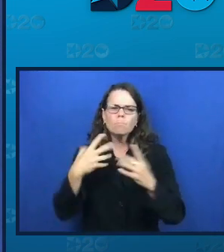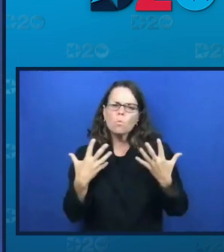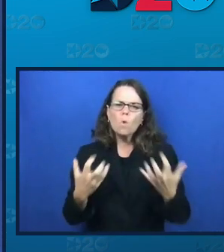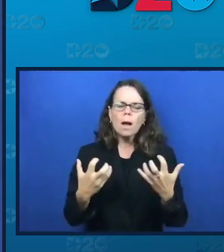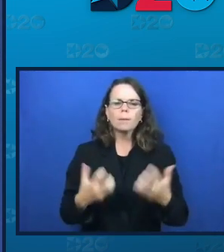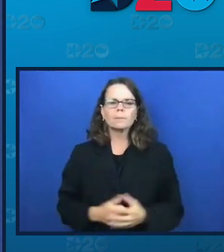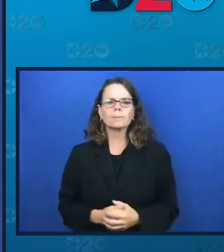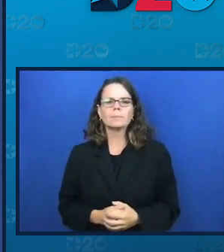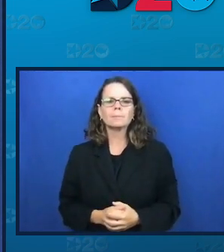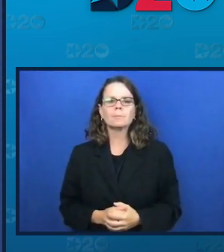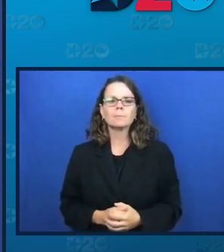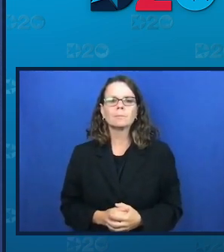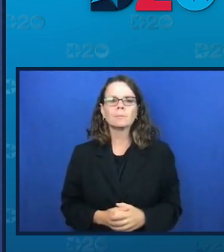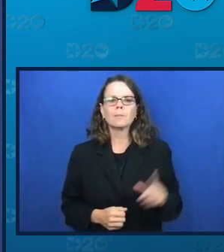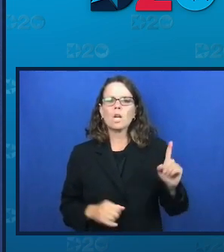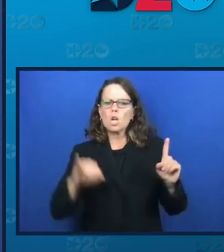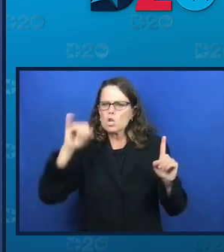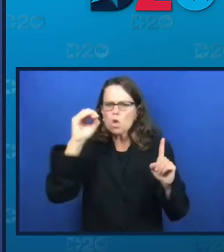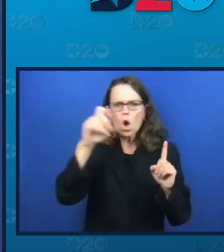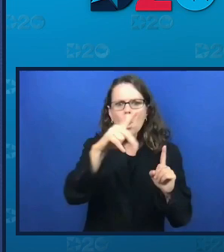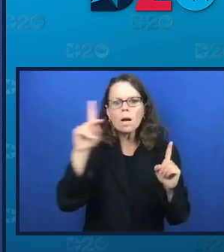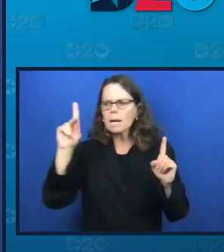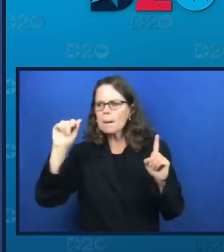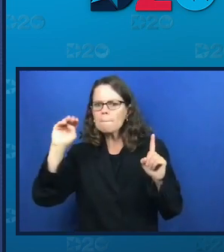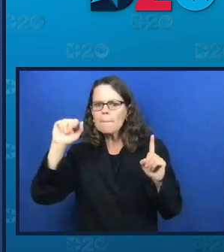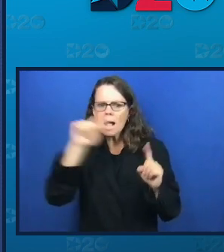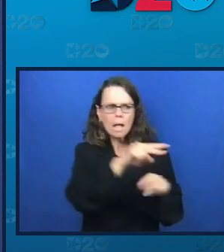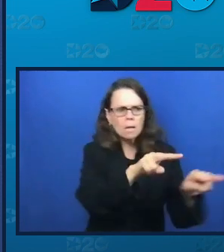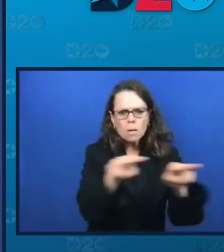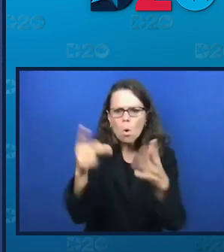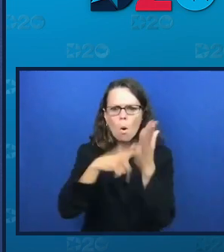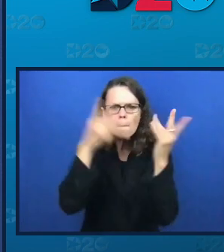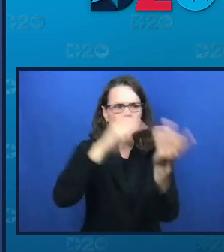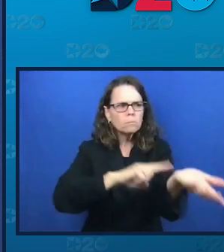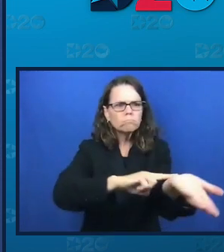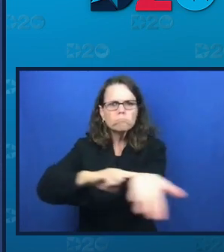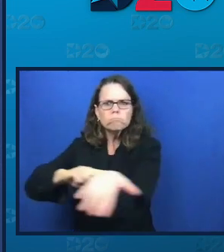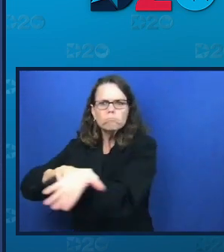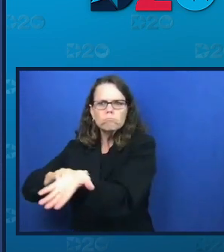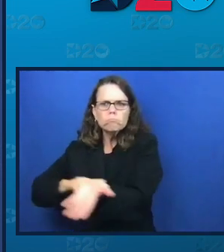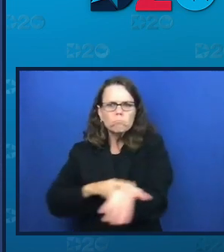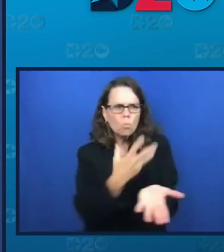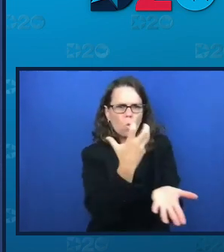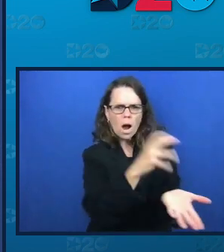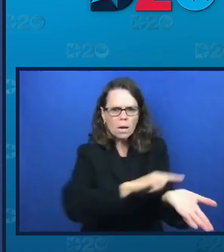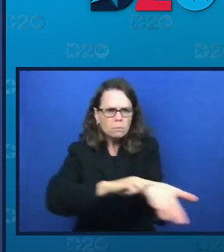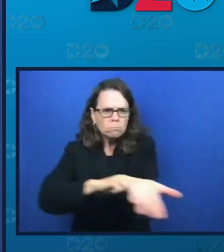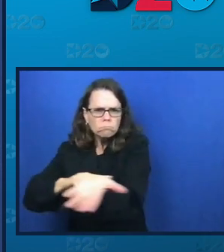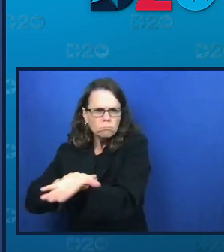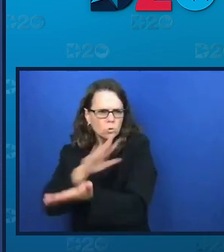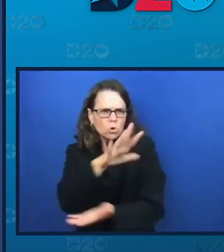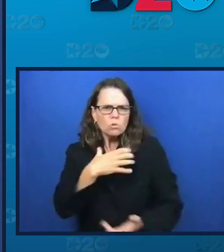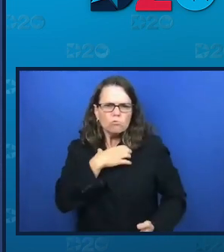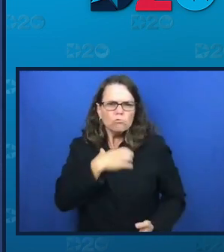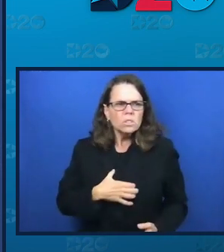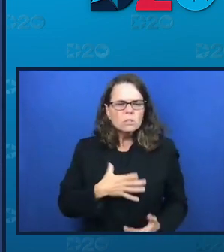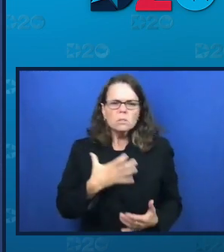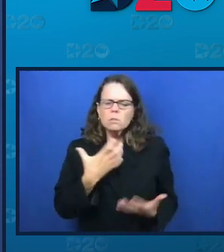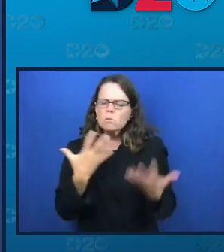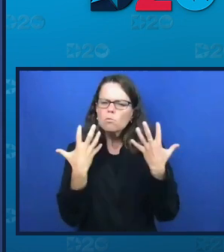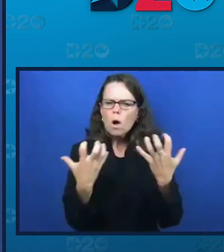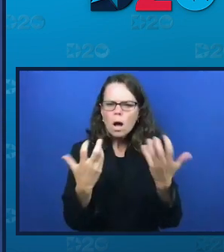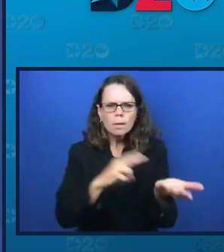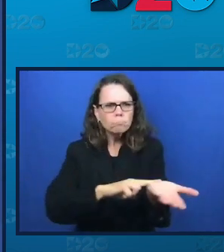ideas and their urgency into the campaign that they're running and the administration that they're going to lead. And I often think some people who say they don't know if they're going to